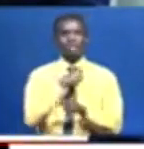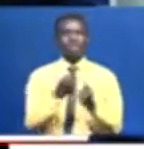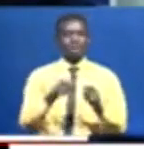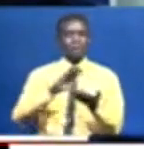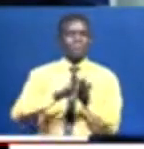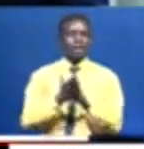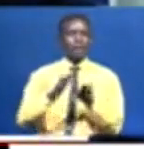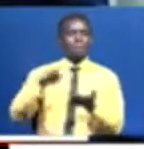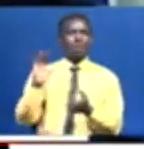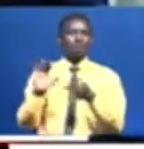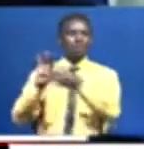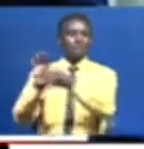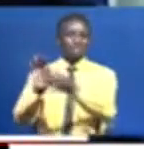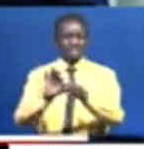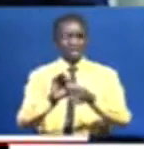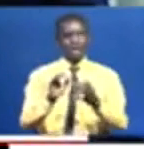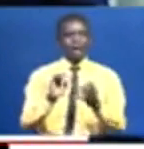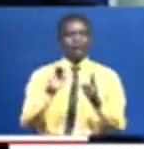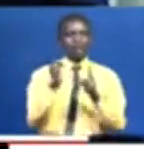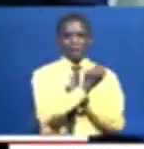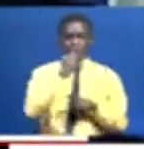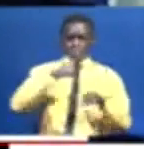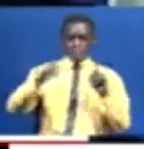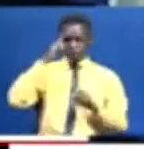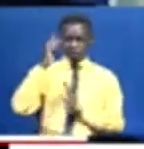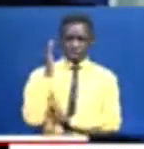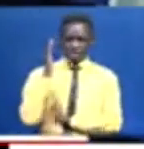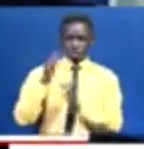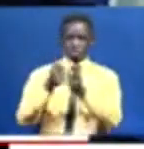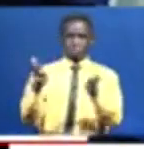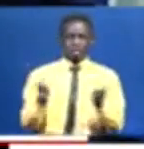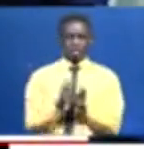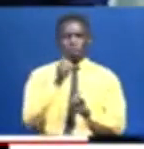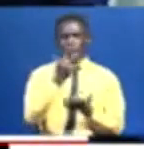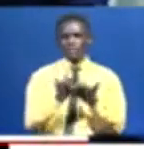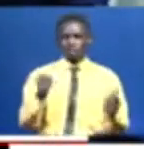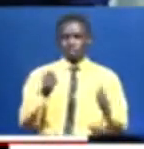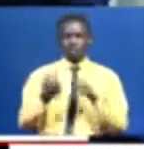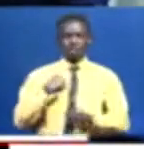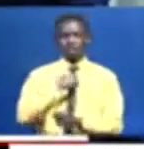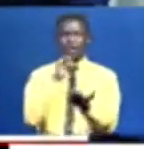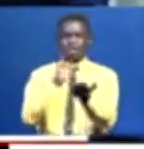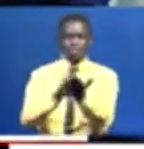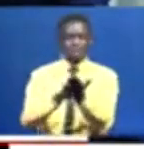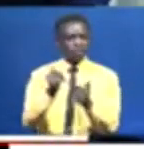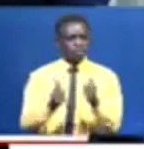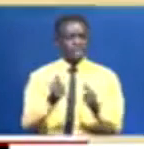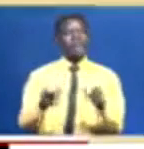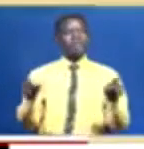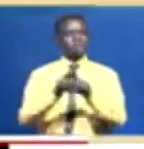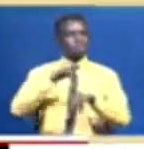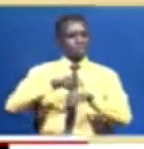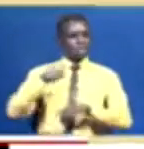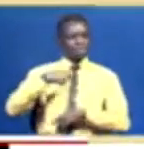environment. But from a security space, one of the things, of course, we do recommend is that even as you set up that